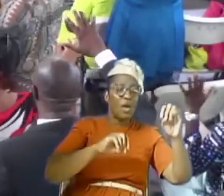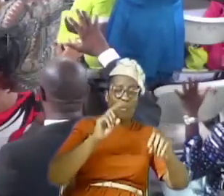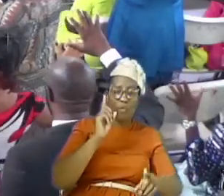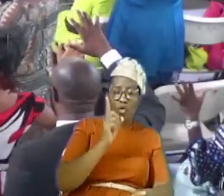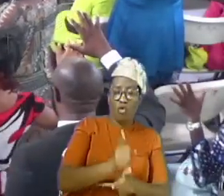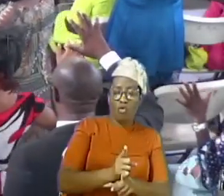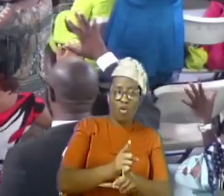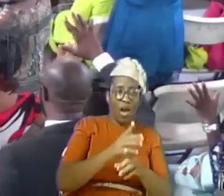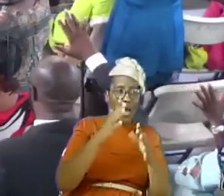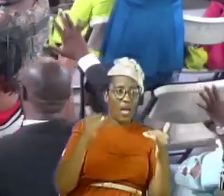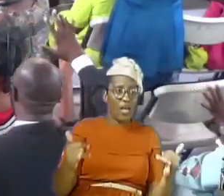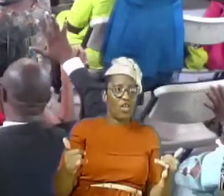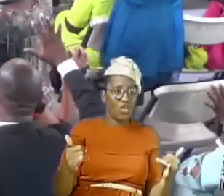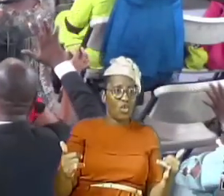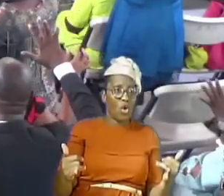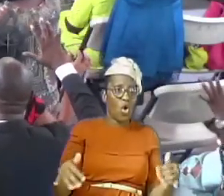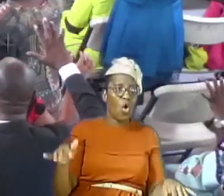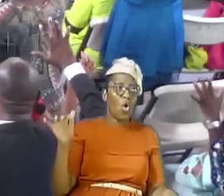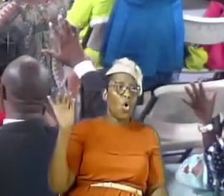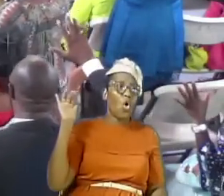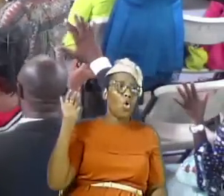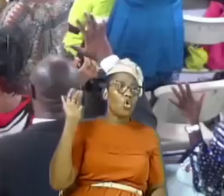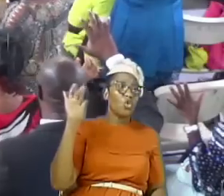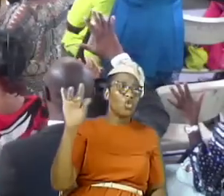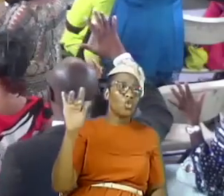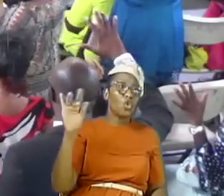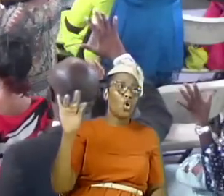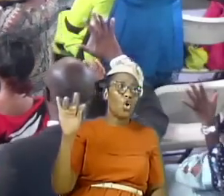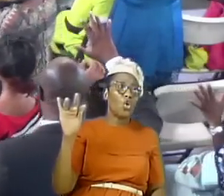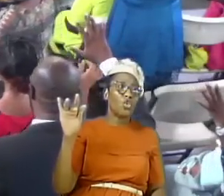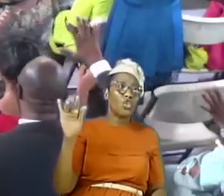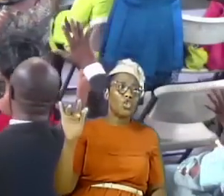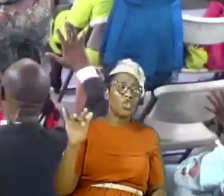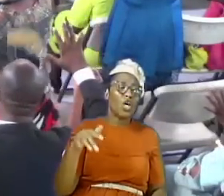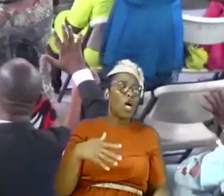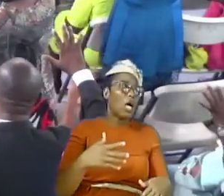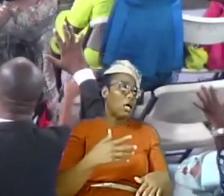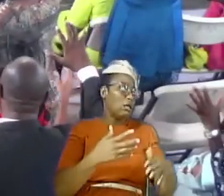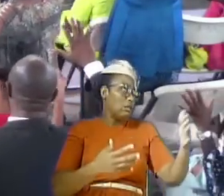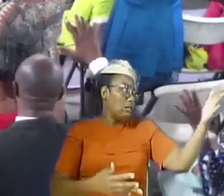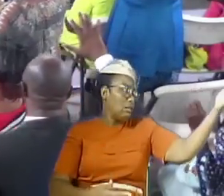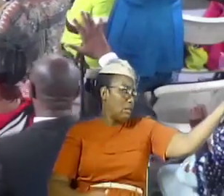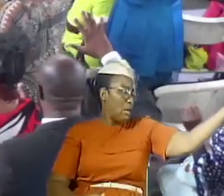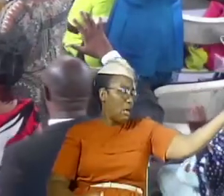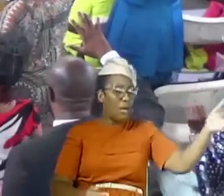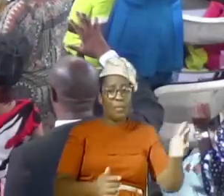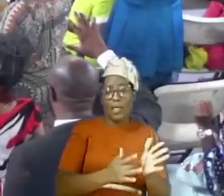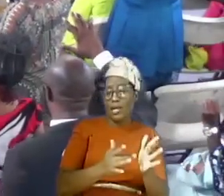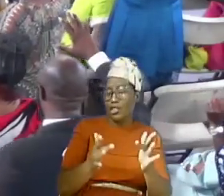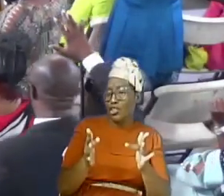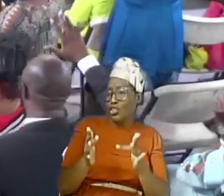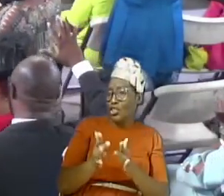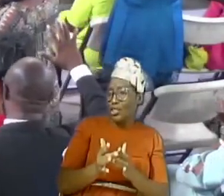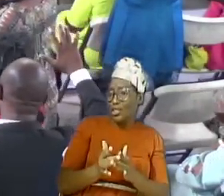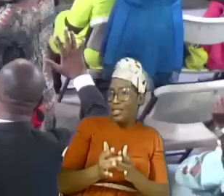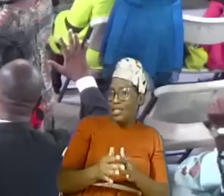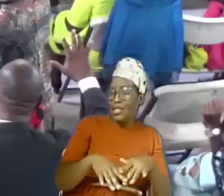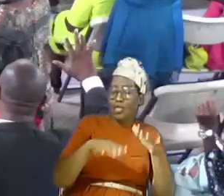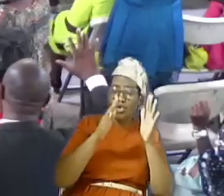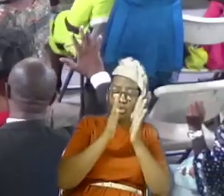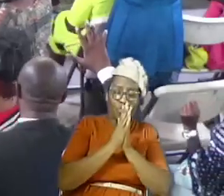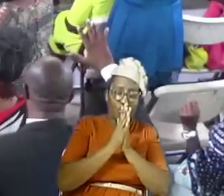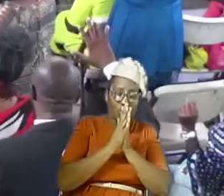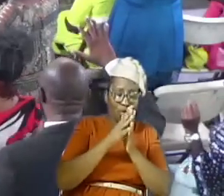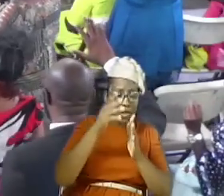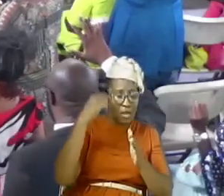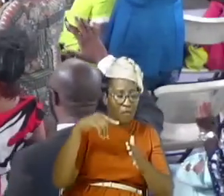was touched, oh God, by the hem of your garment, and she was made whole. Jesus, I present these folks for you, mighty God.